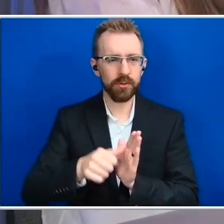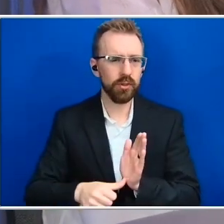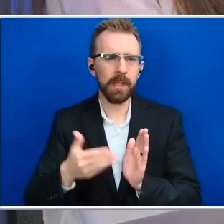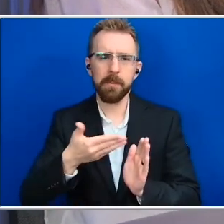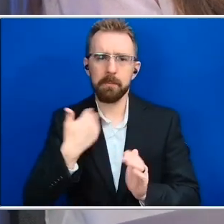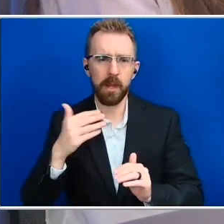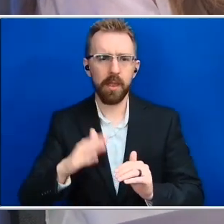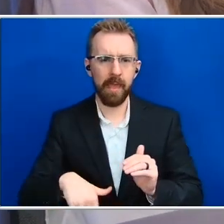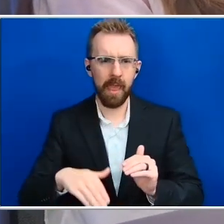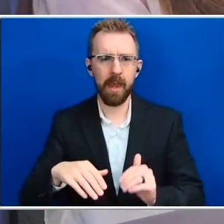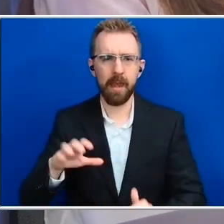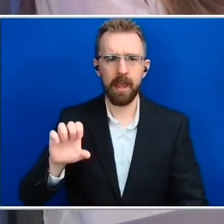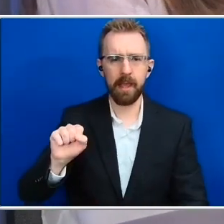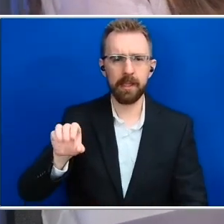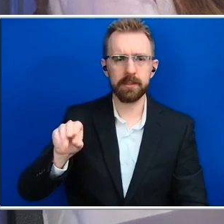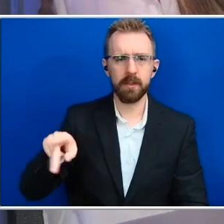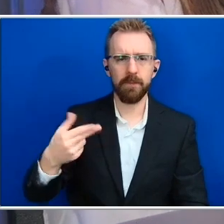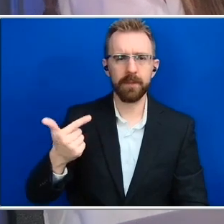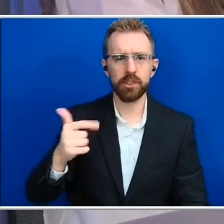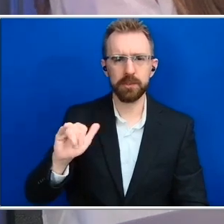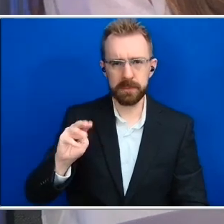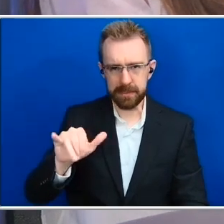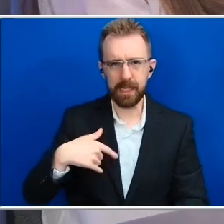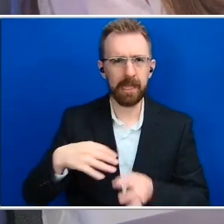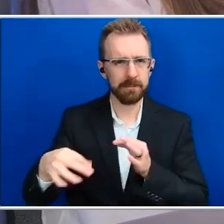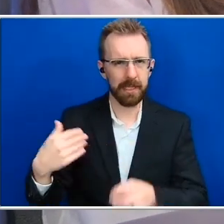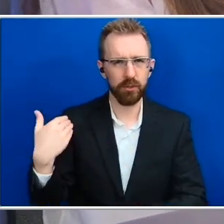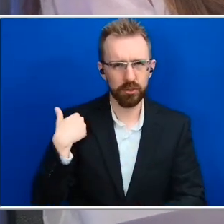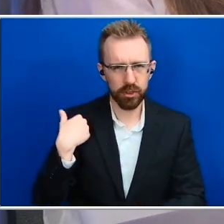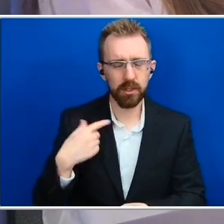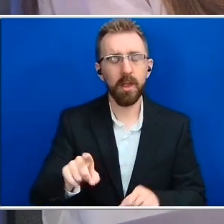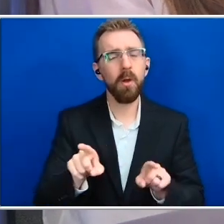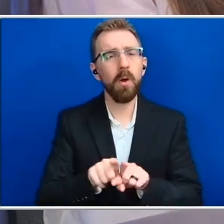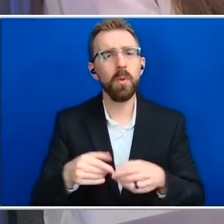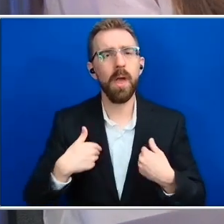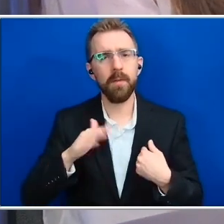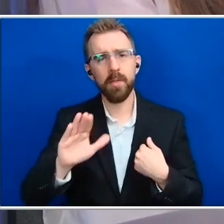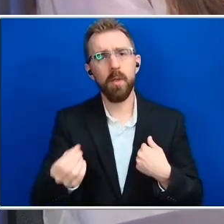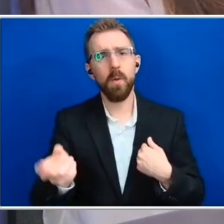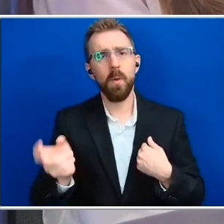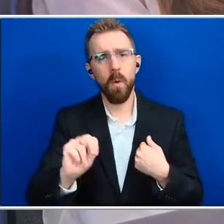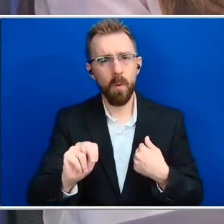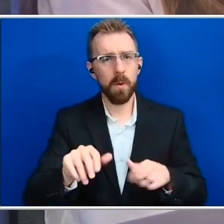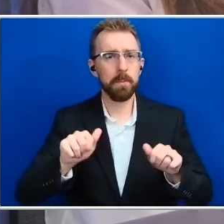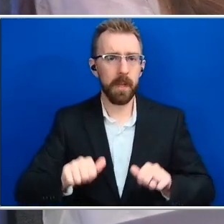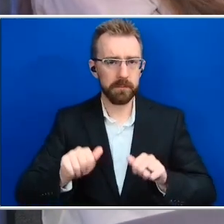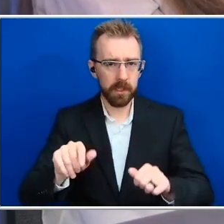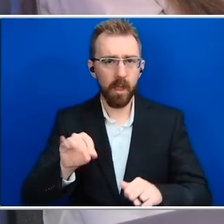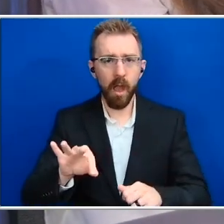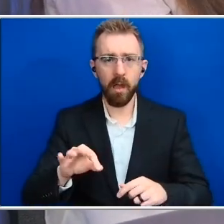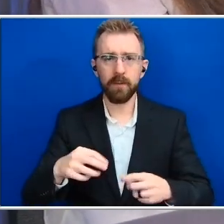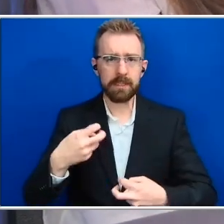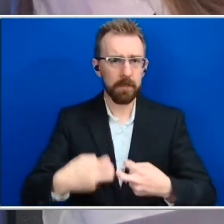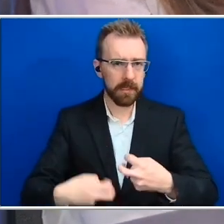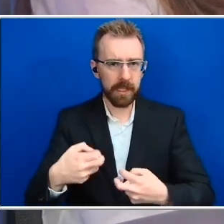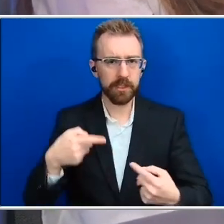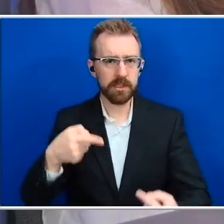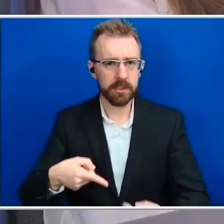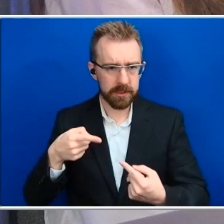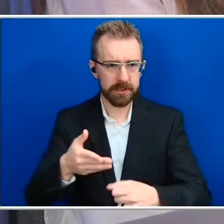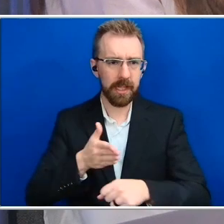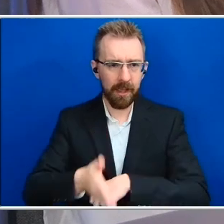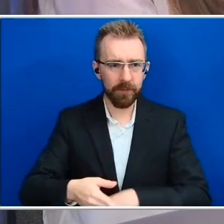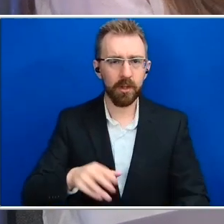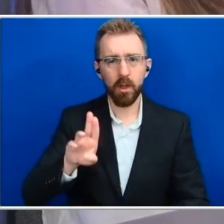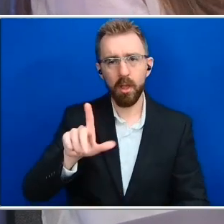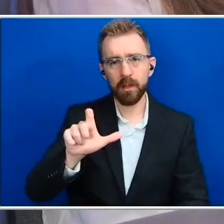that I explained it. But they also have their own possibility of complications. Ulcer, the narrowing, the